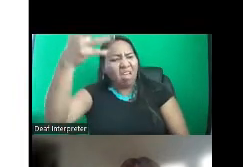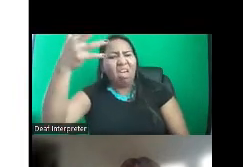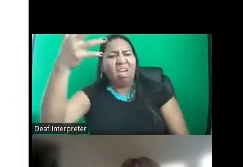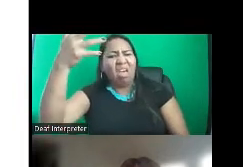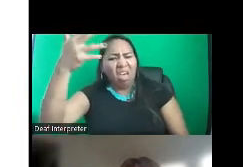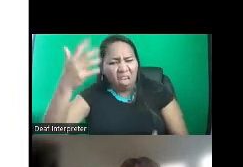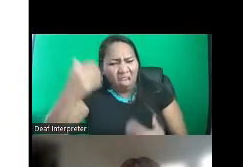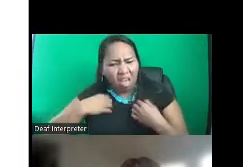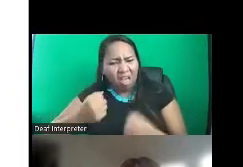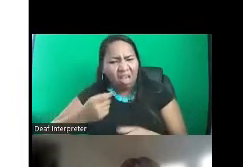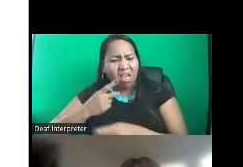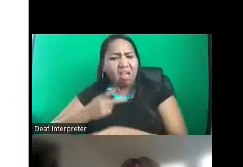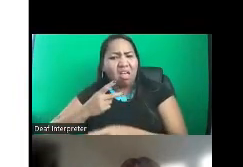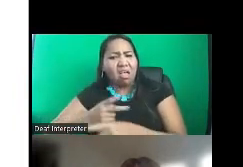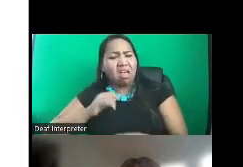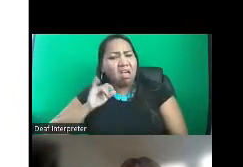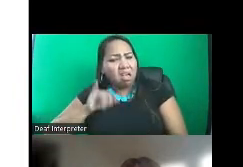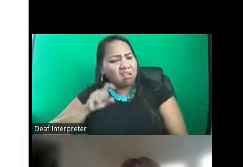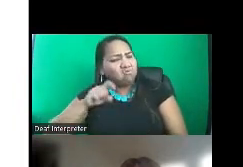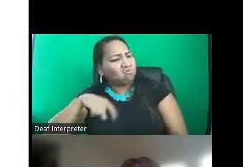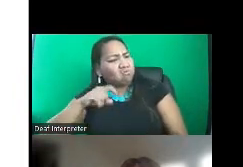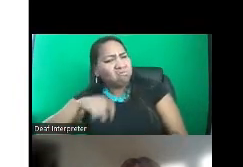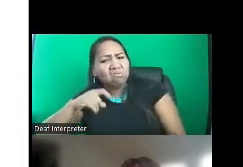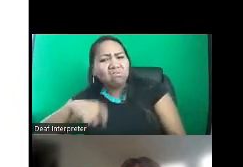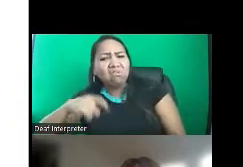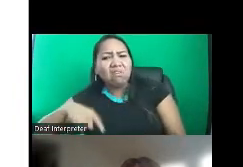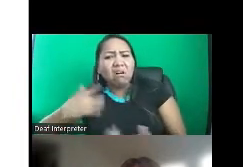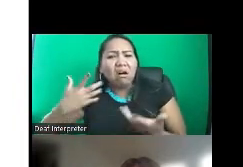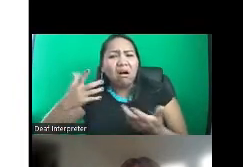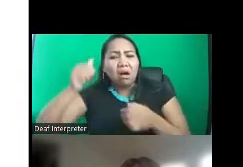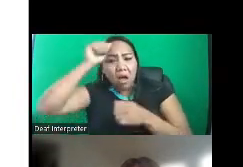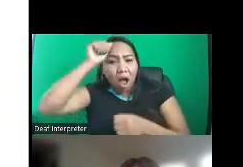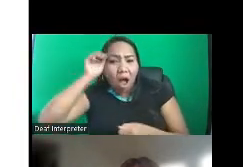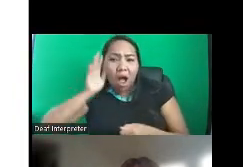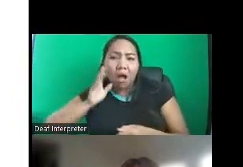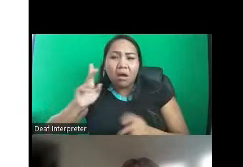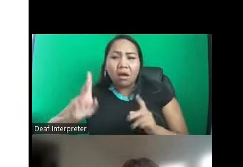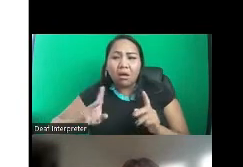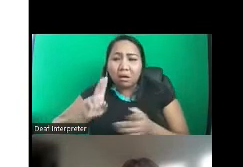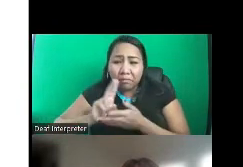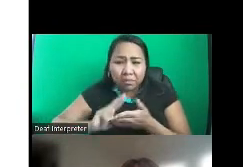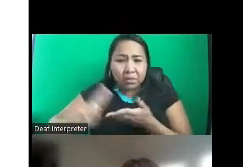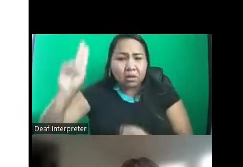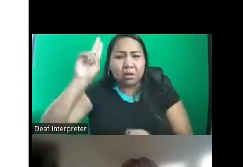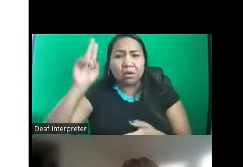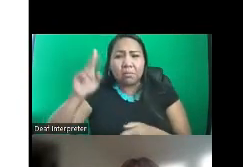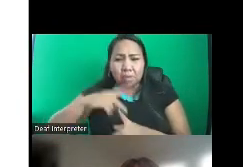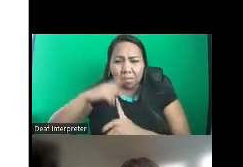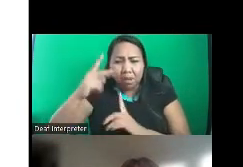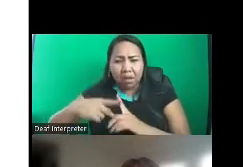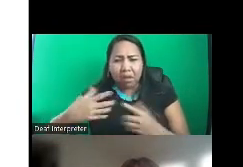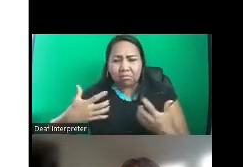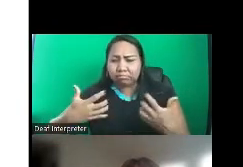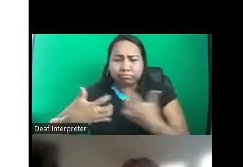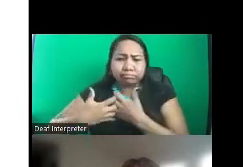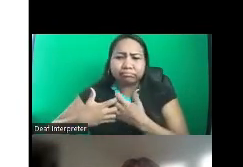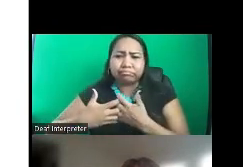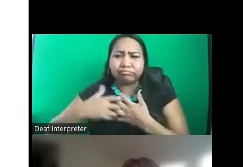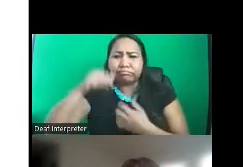program is specifically tailored to develop nurses for the tribal health system here in Alaska and everywhere else, I'm sure.